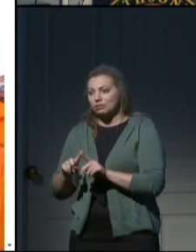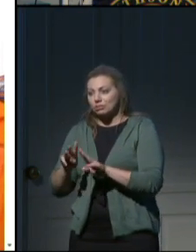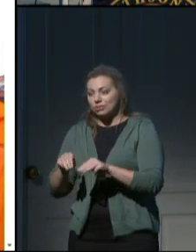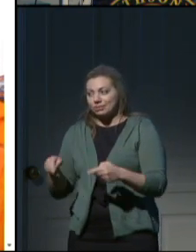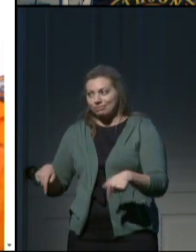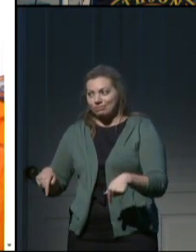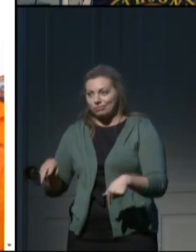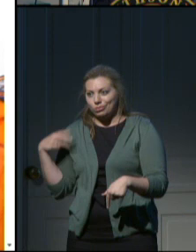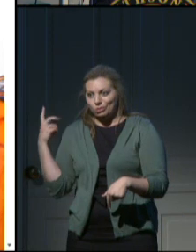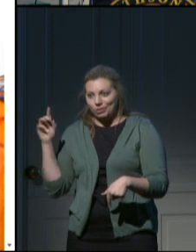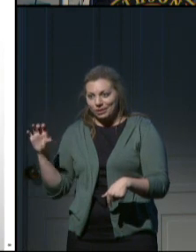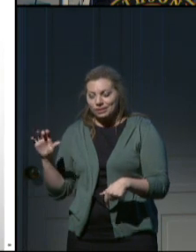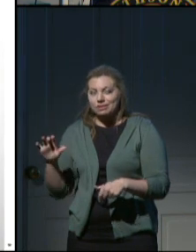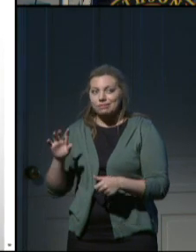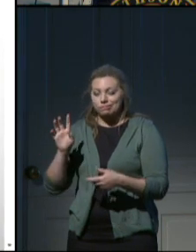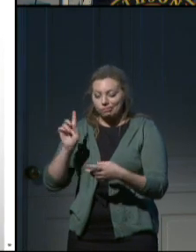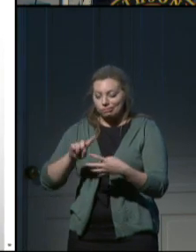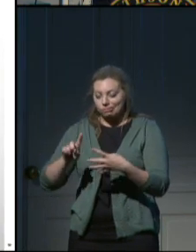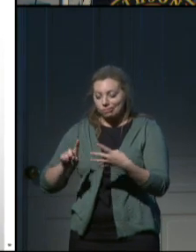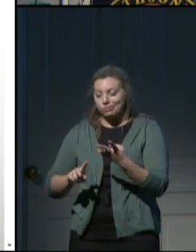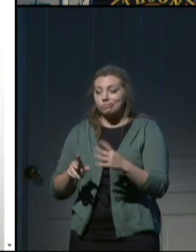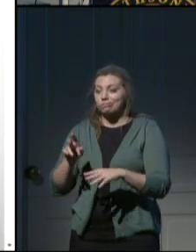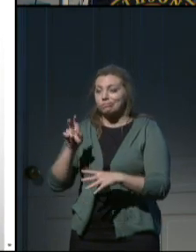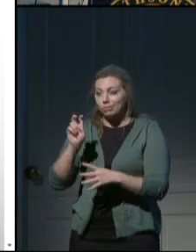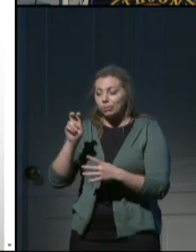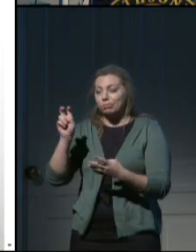area. And they